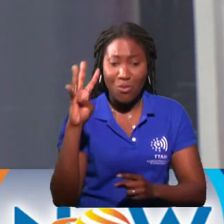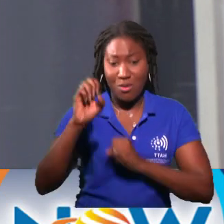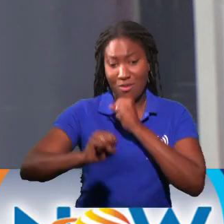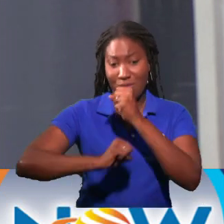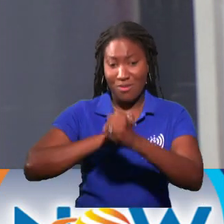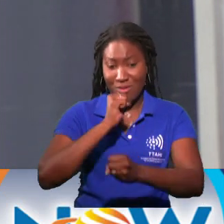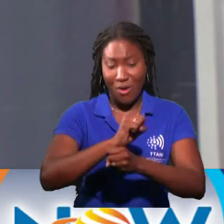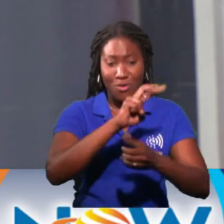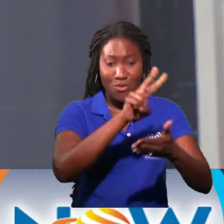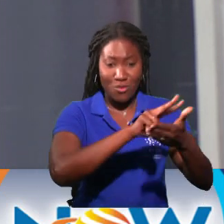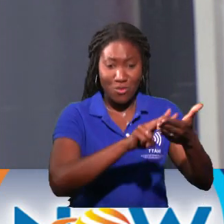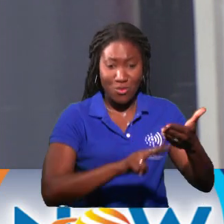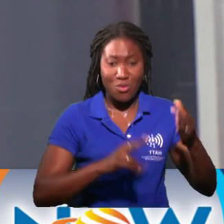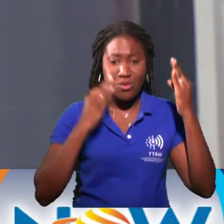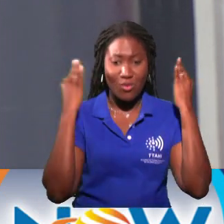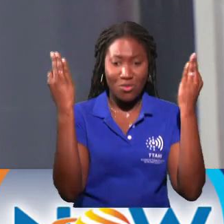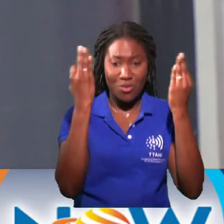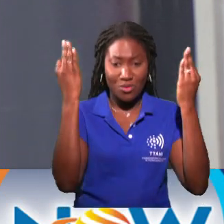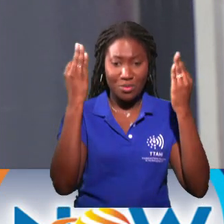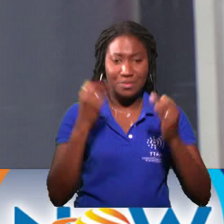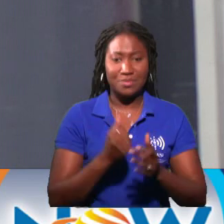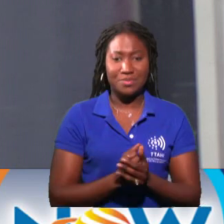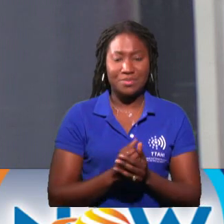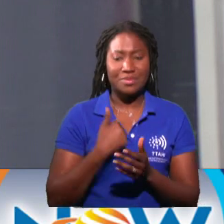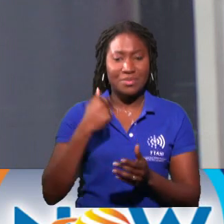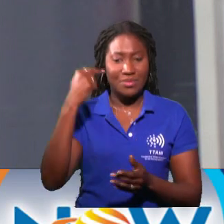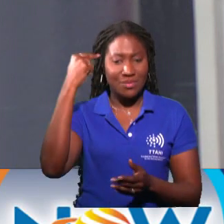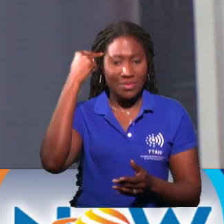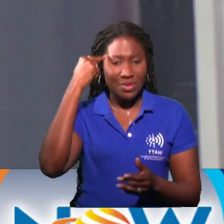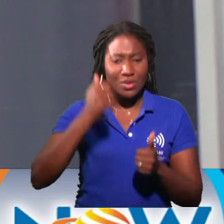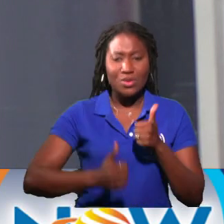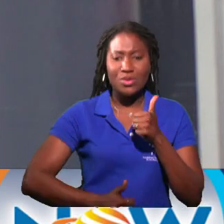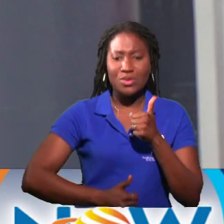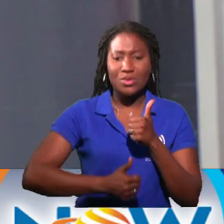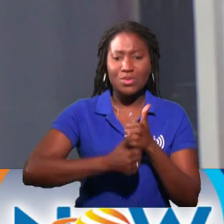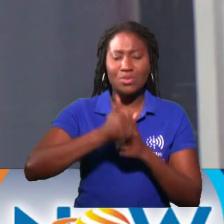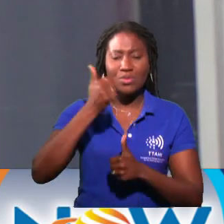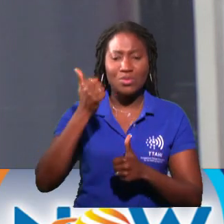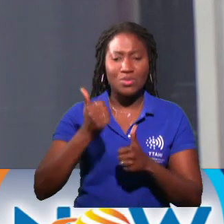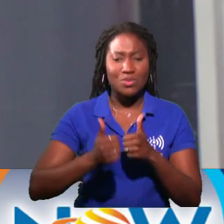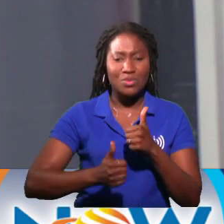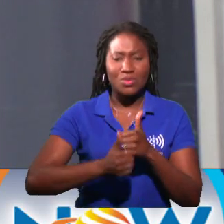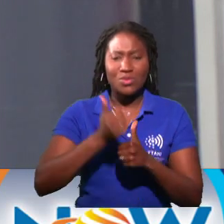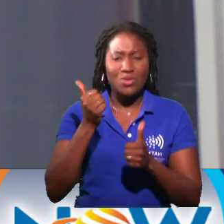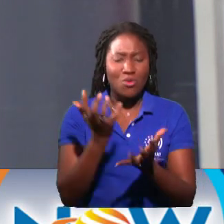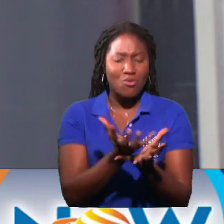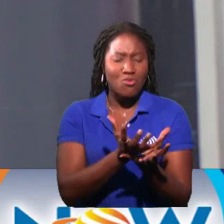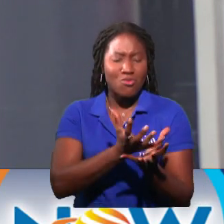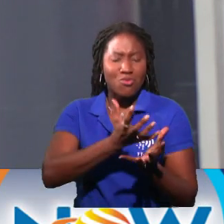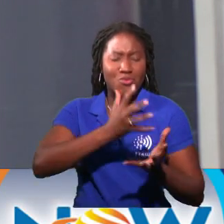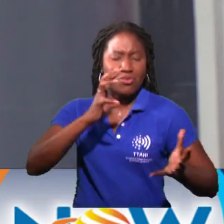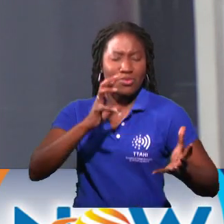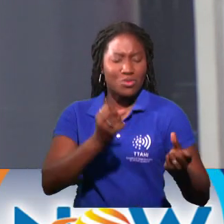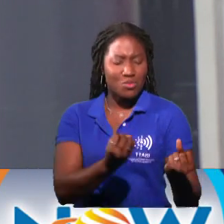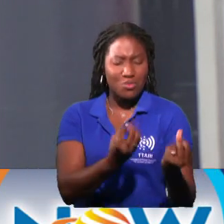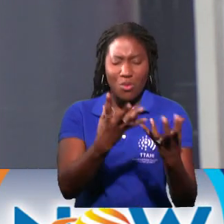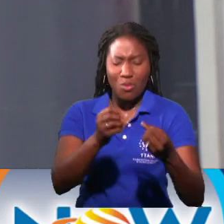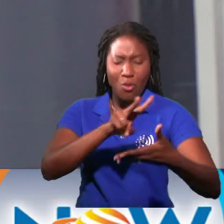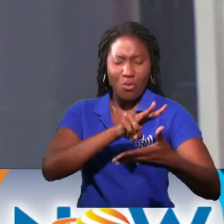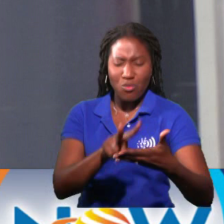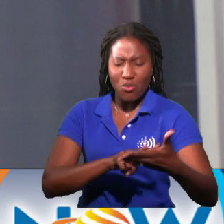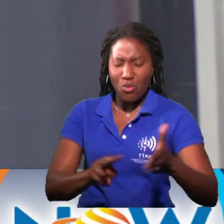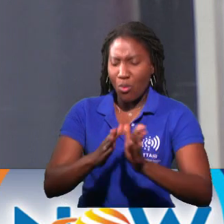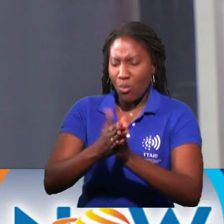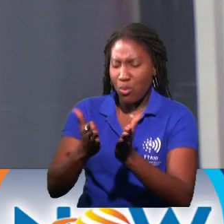literary festival. We like to think it's the most, the richest intellectual event in the Anglophone